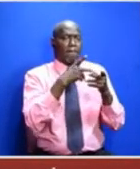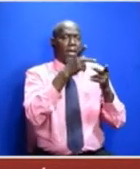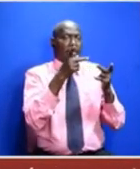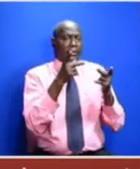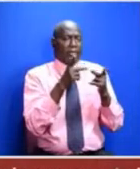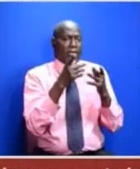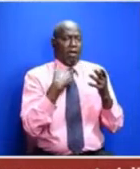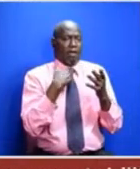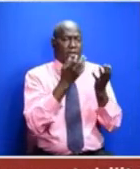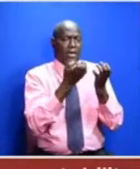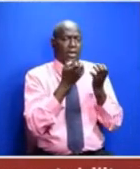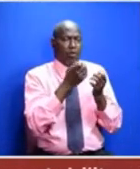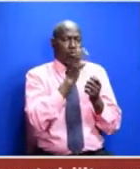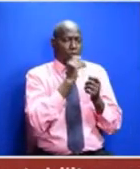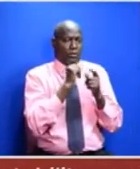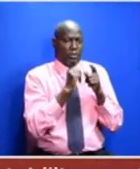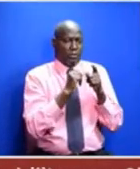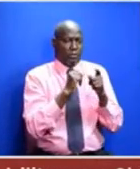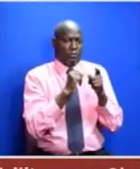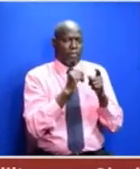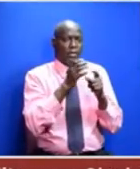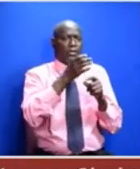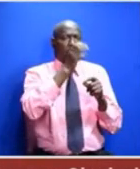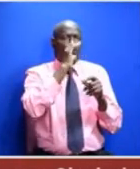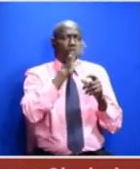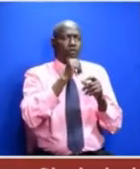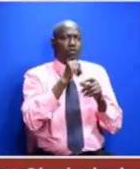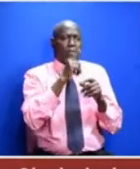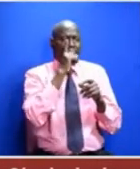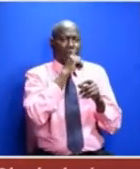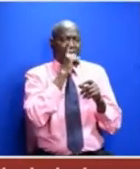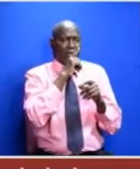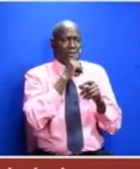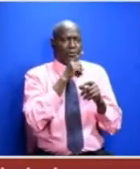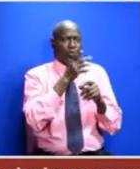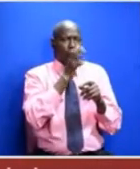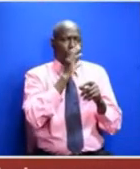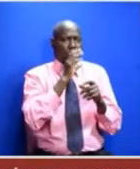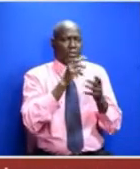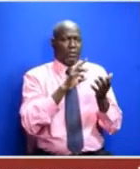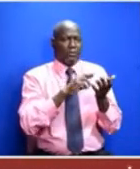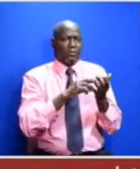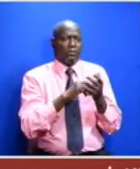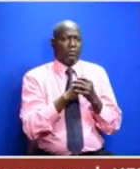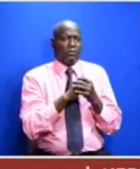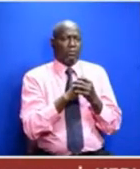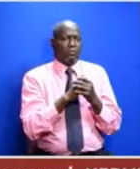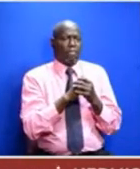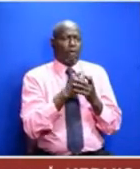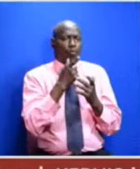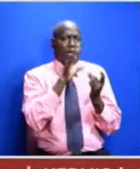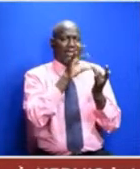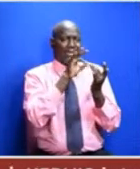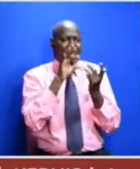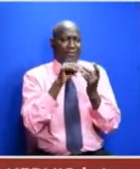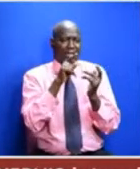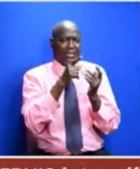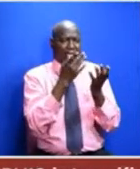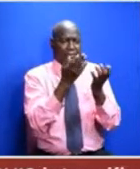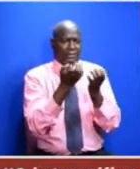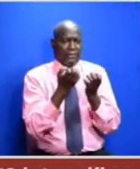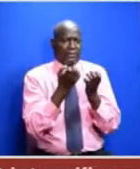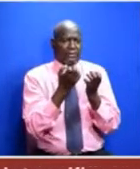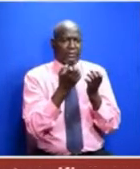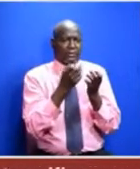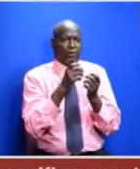places where there's need of water and they are drinking from contaminated water sources. So we identify that need